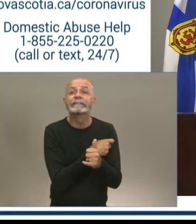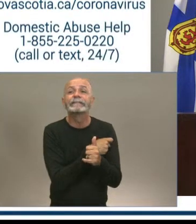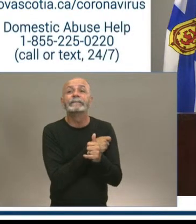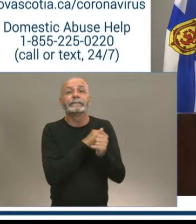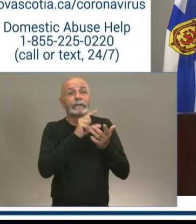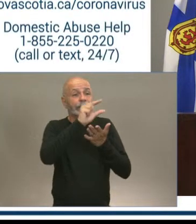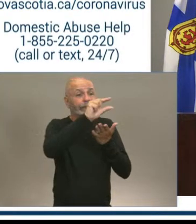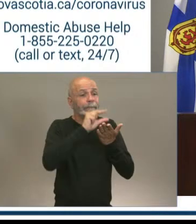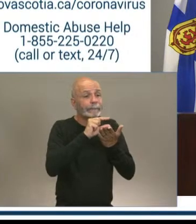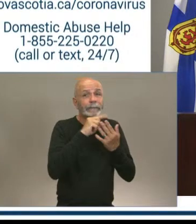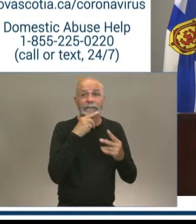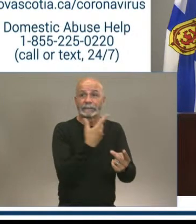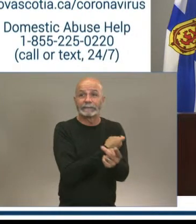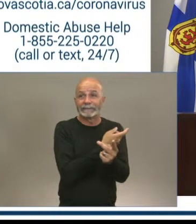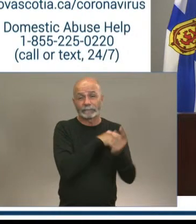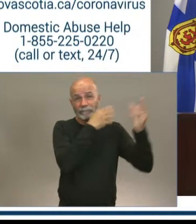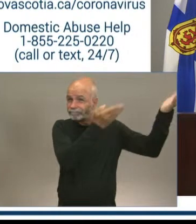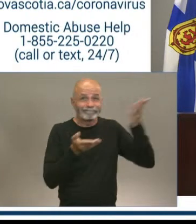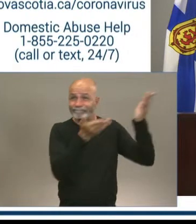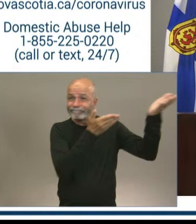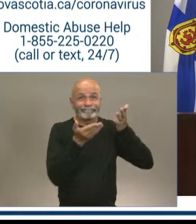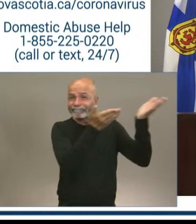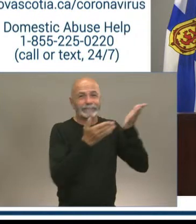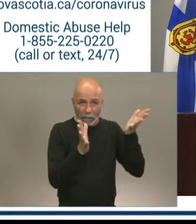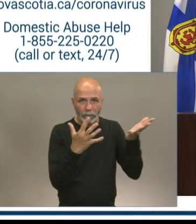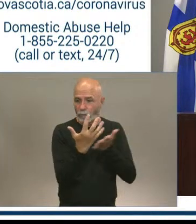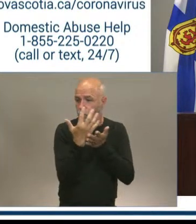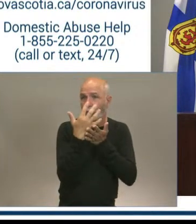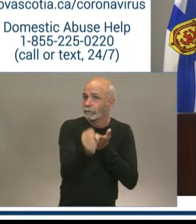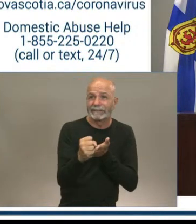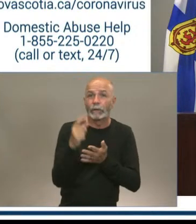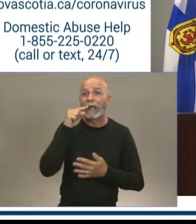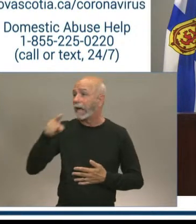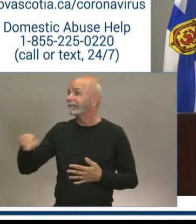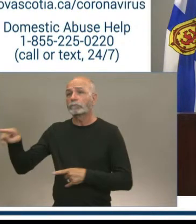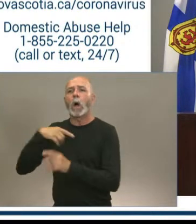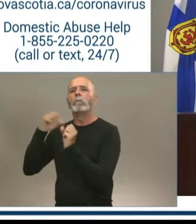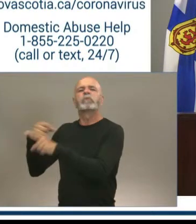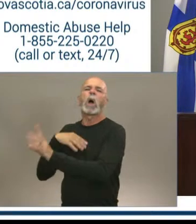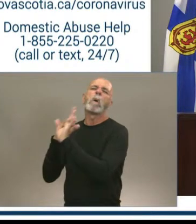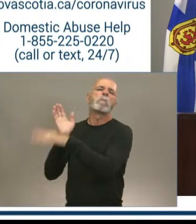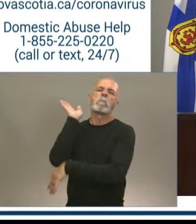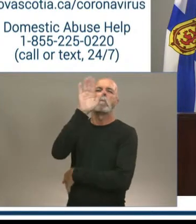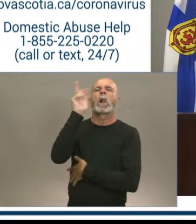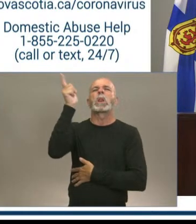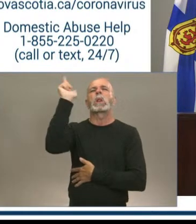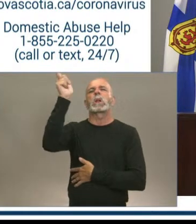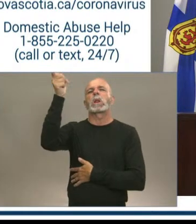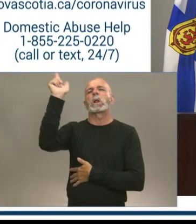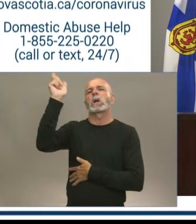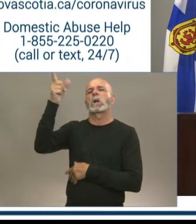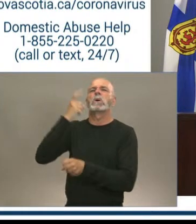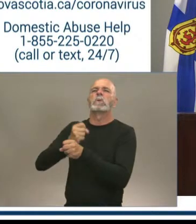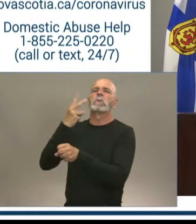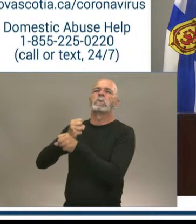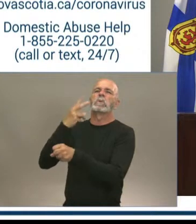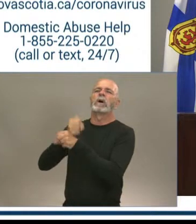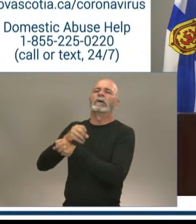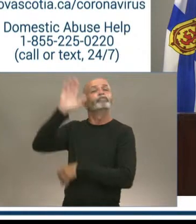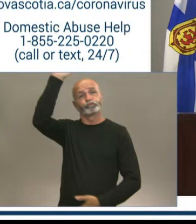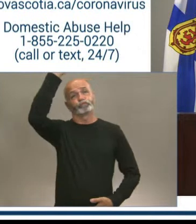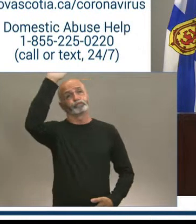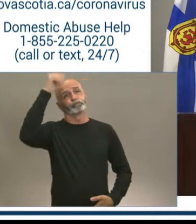Will someone be able to get one next year, 2 years down the line, if they decide at that point they want a COVID-19 vaccine?